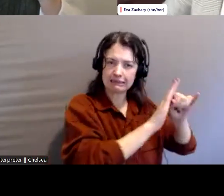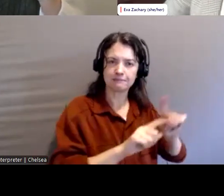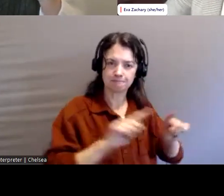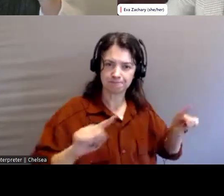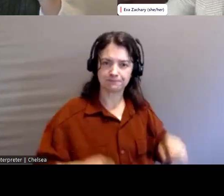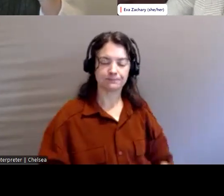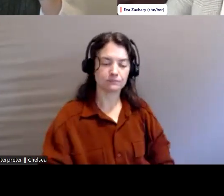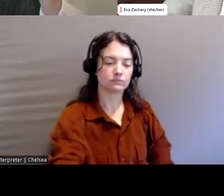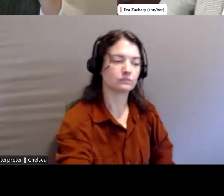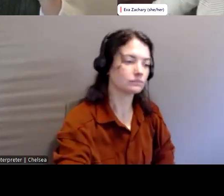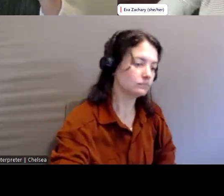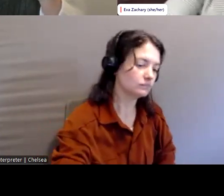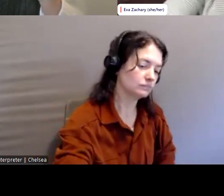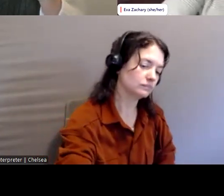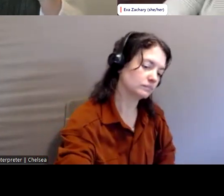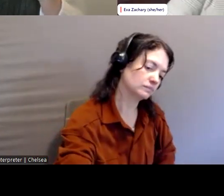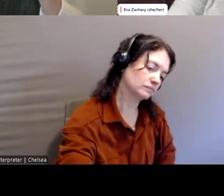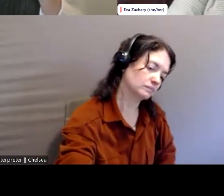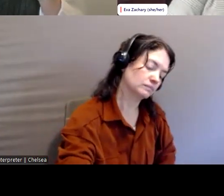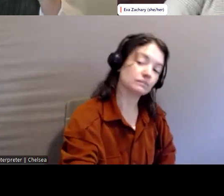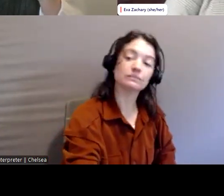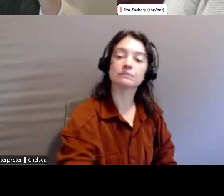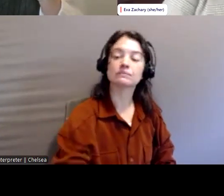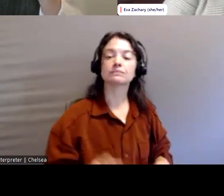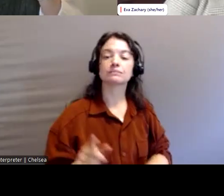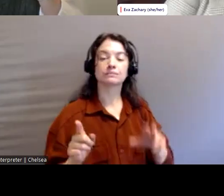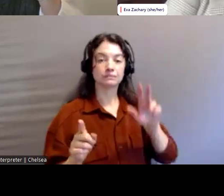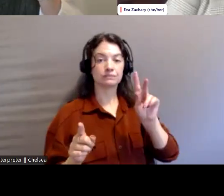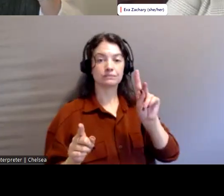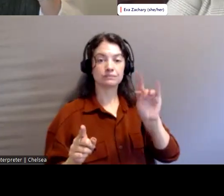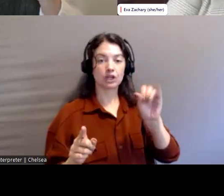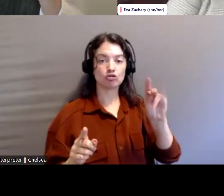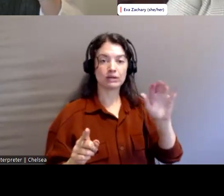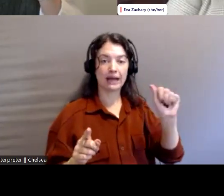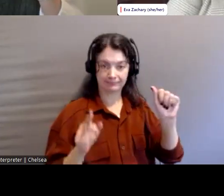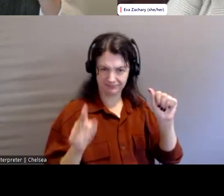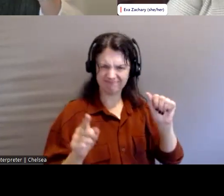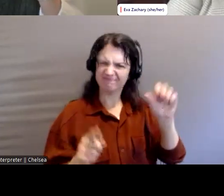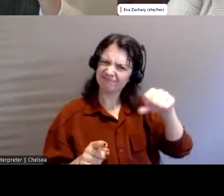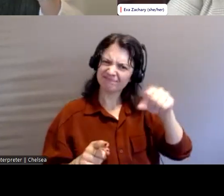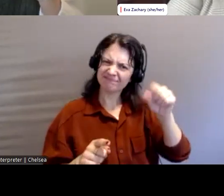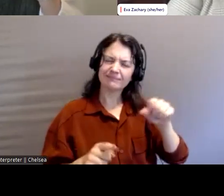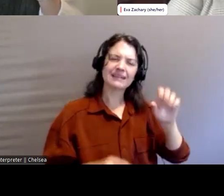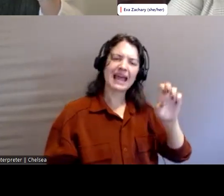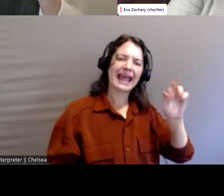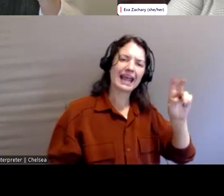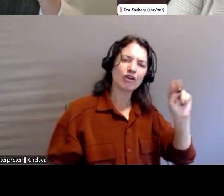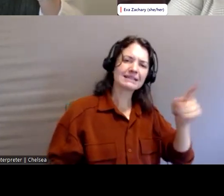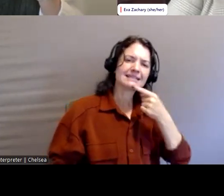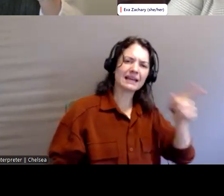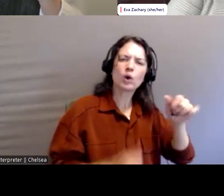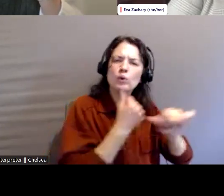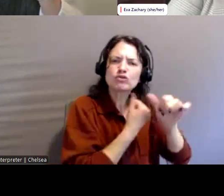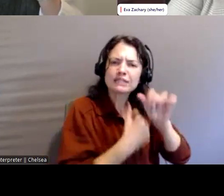saying, so I guess to talk about sort of, Erin mentioned one of the strategies is to really think about what do our risk factors look like? Do they